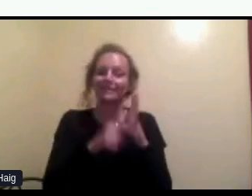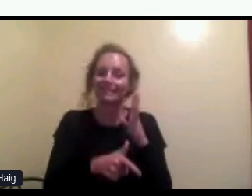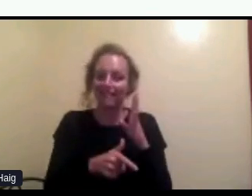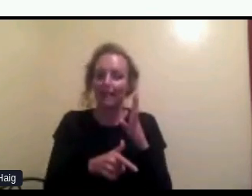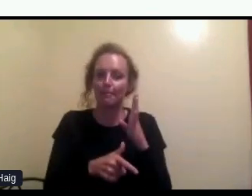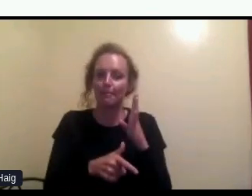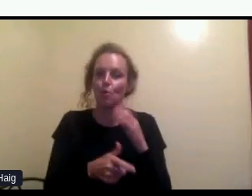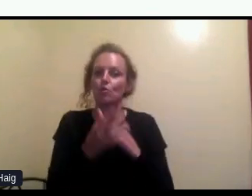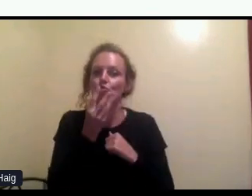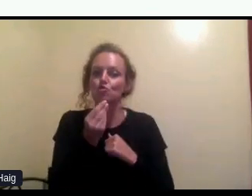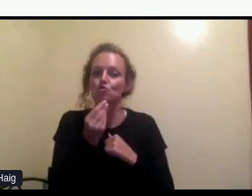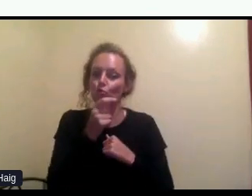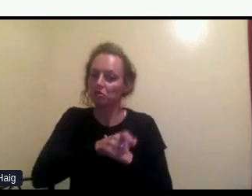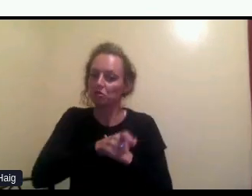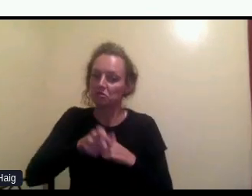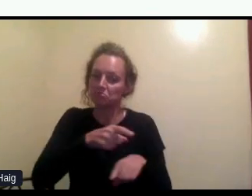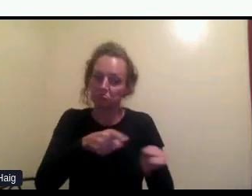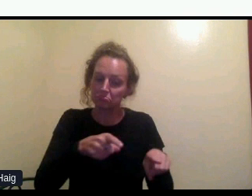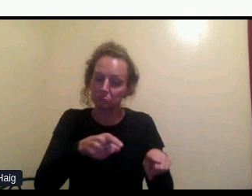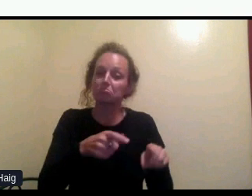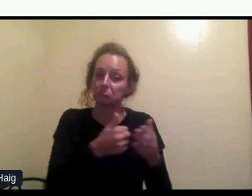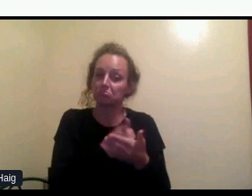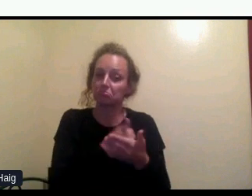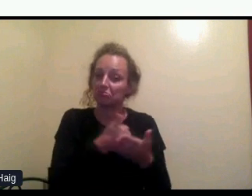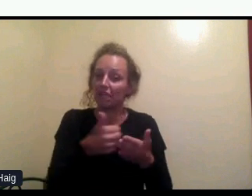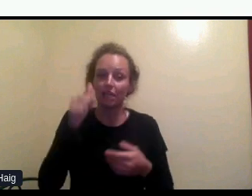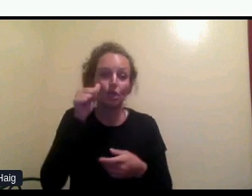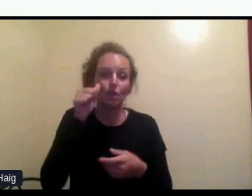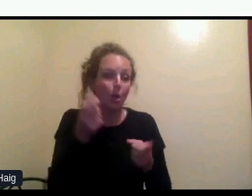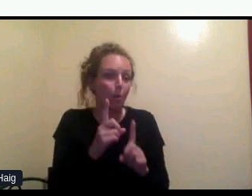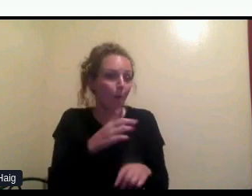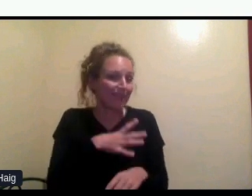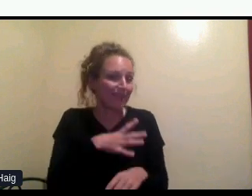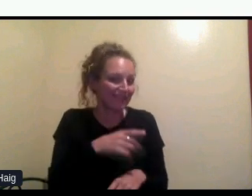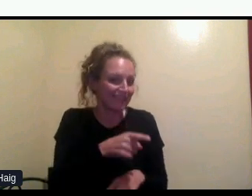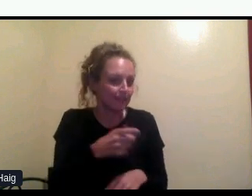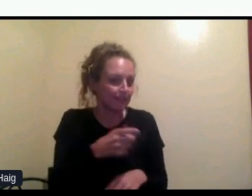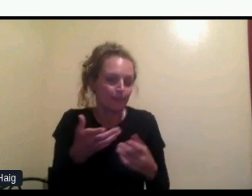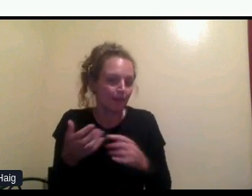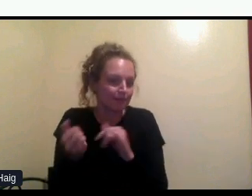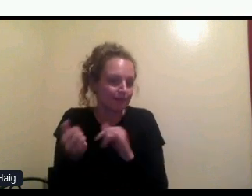they need, but they can often find it hard to know whether a product or service will provide this.